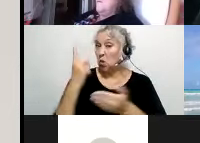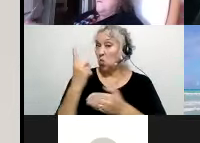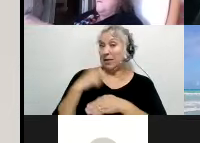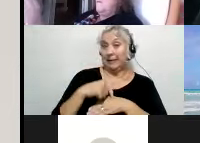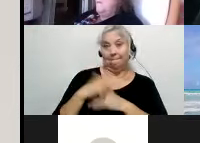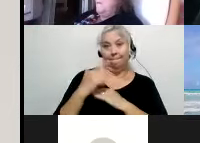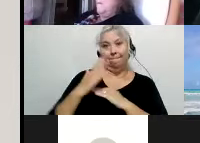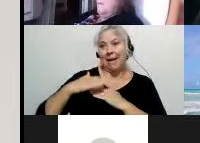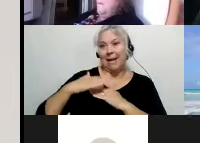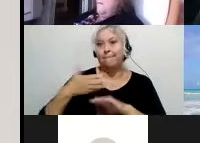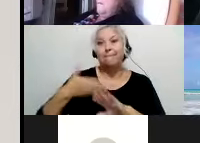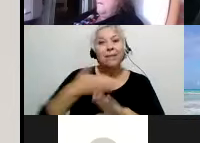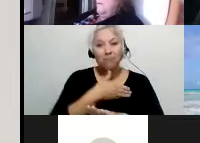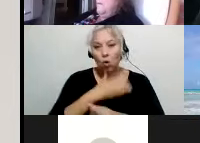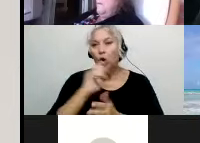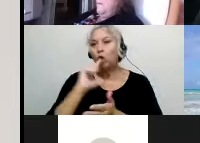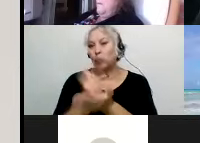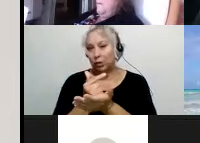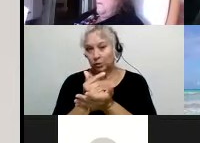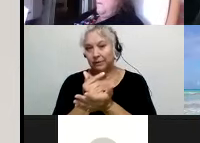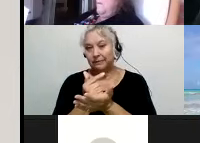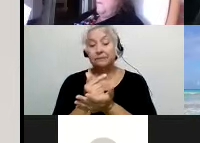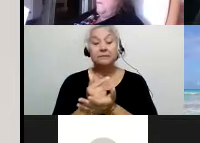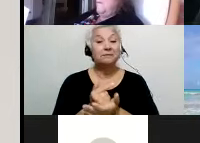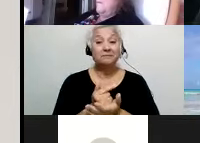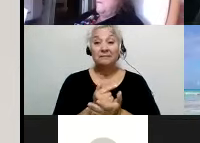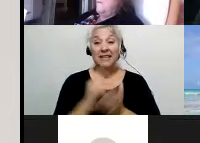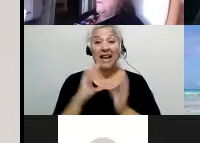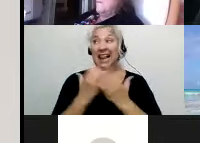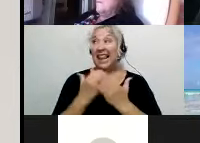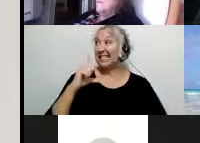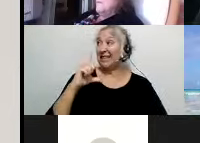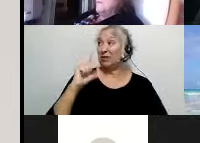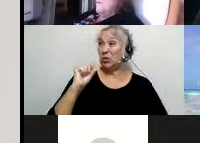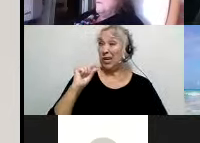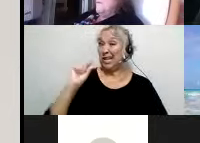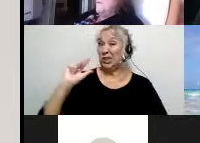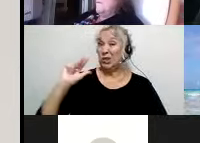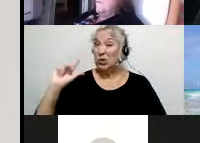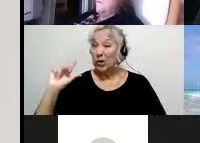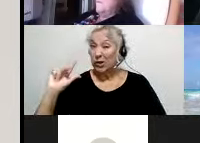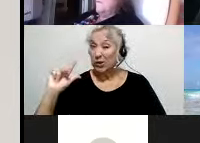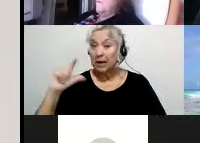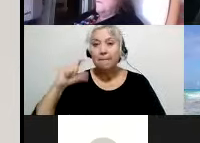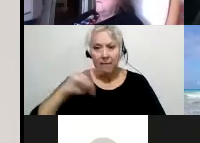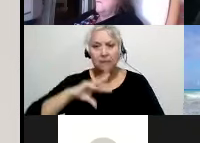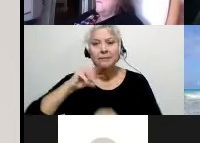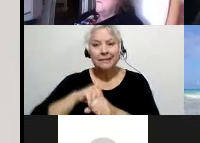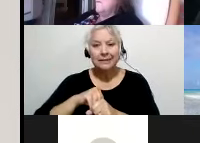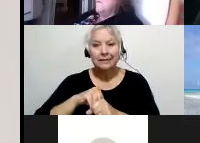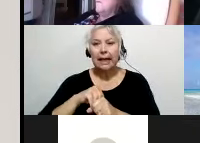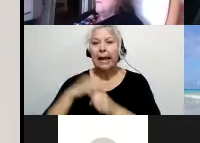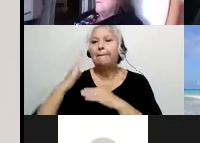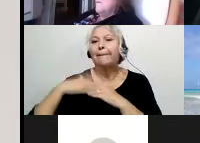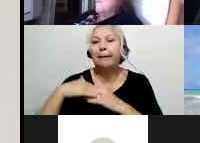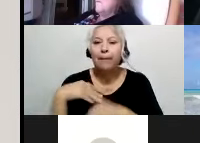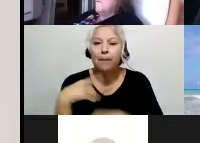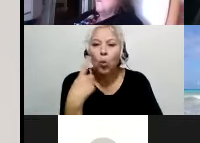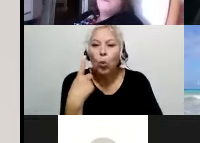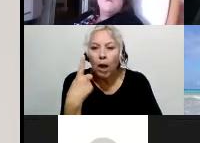time prior to graduation. So again, the class of 2023 must have participated in at least one